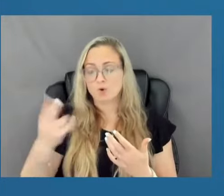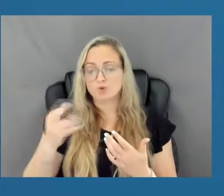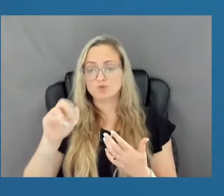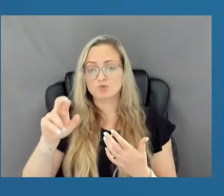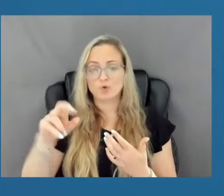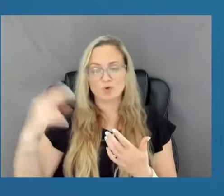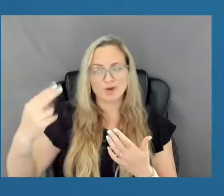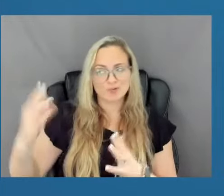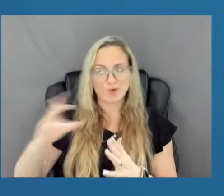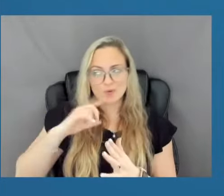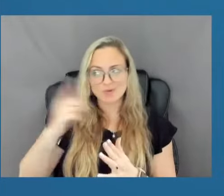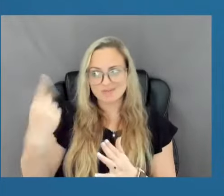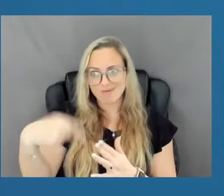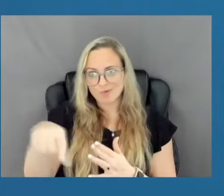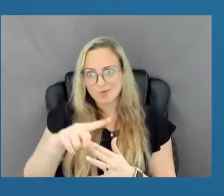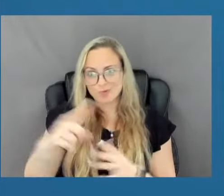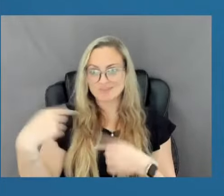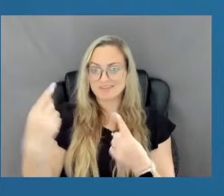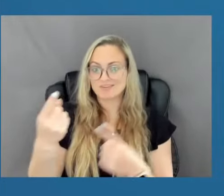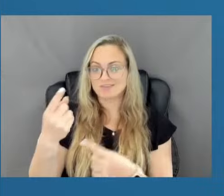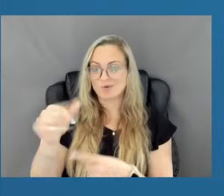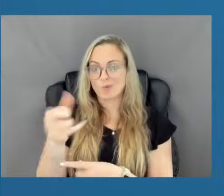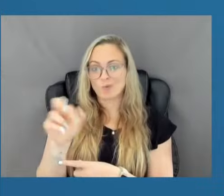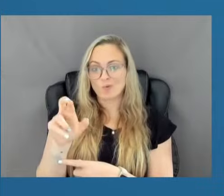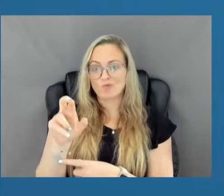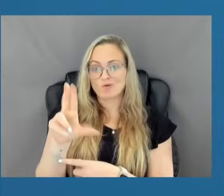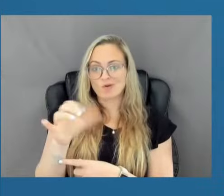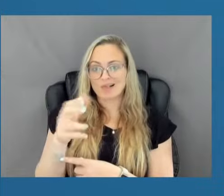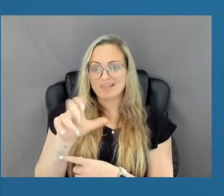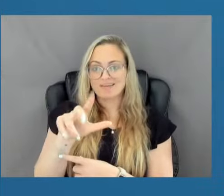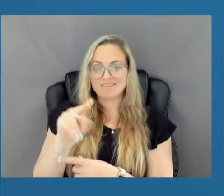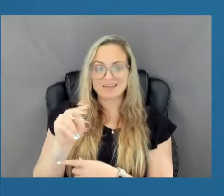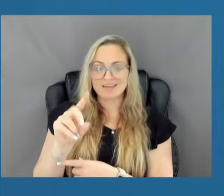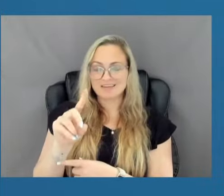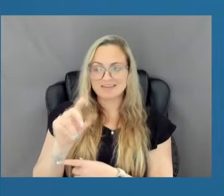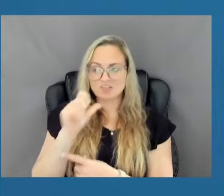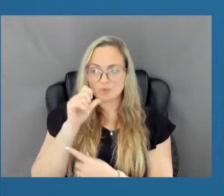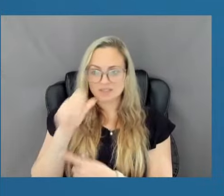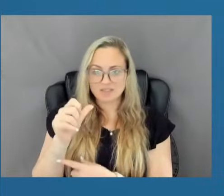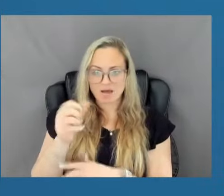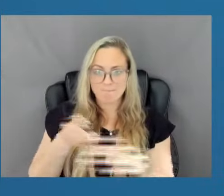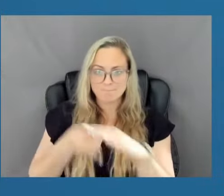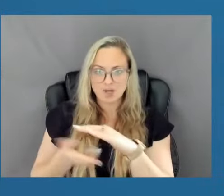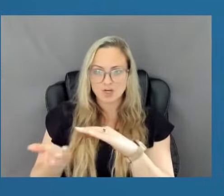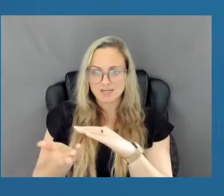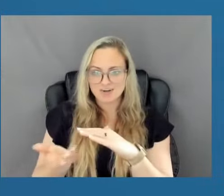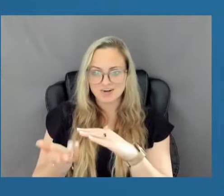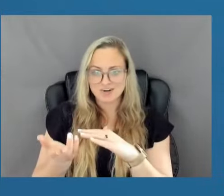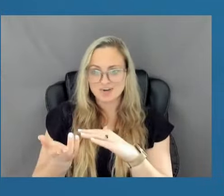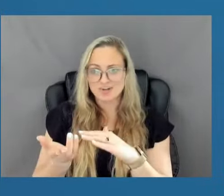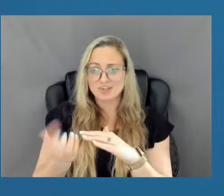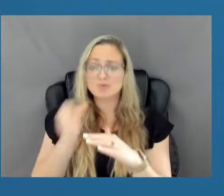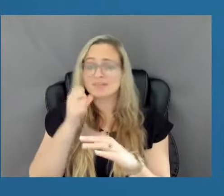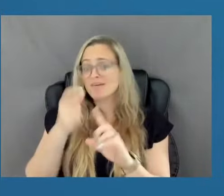you, since Grover Cleveland, who is not buried here, so Mark won't count him as from Buffalo. So I may be the only governor ever from